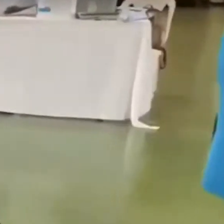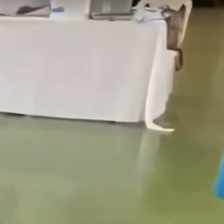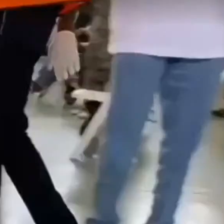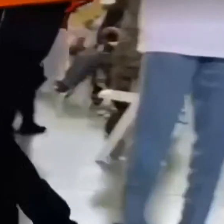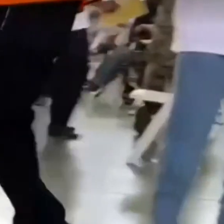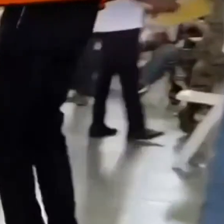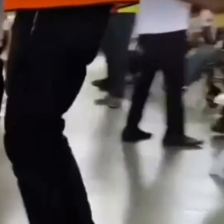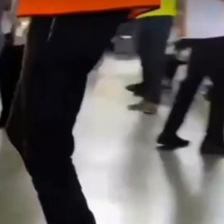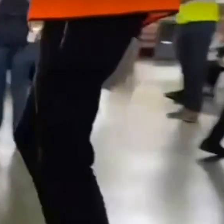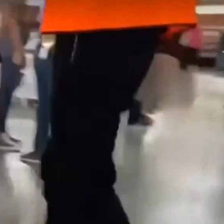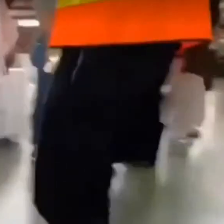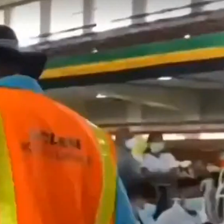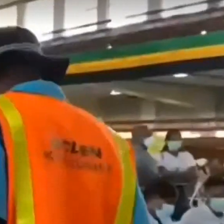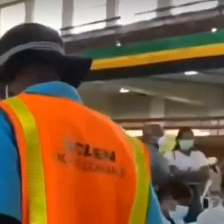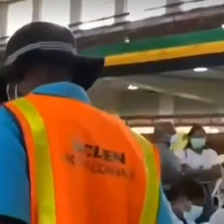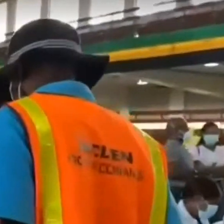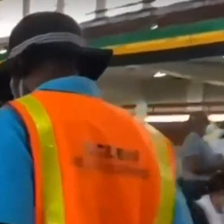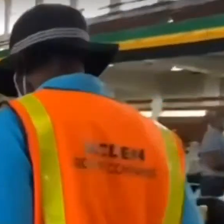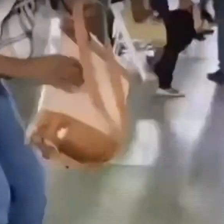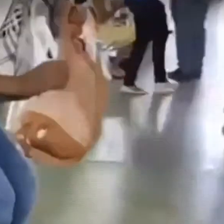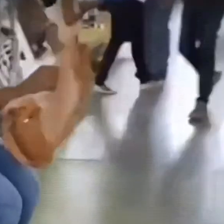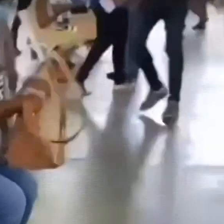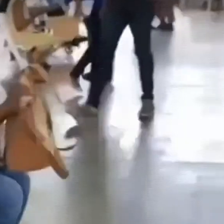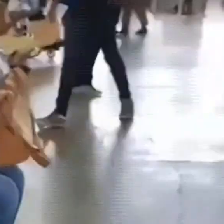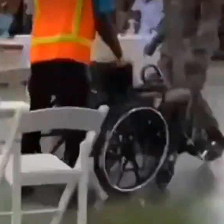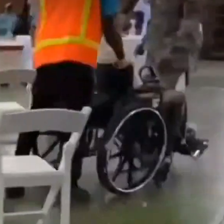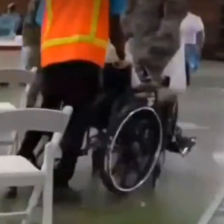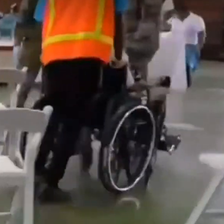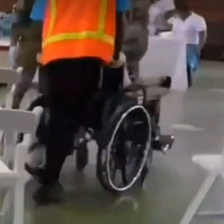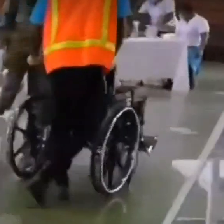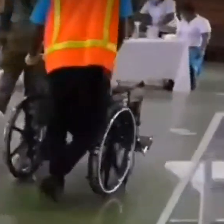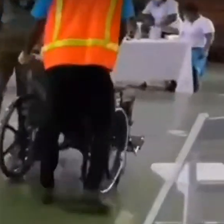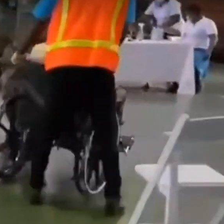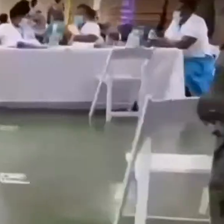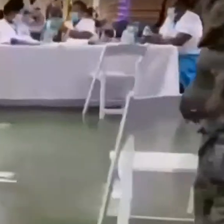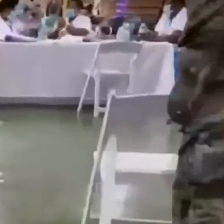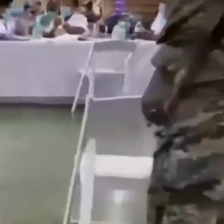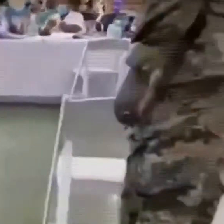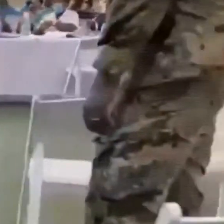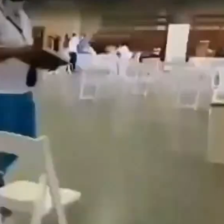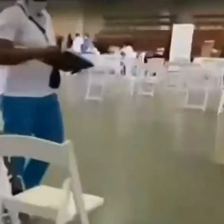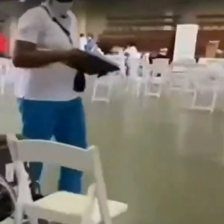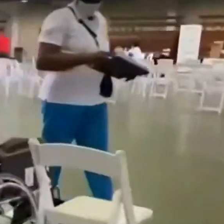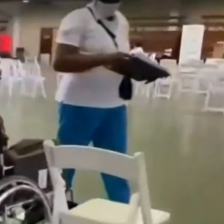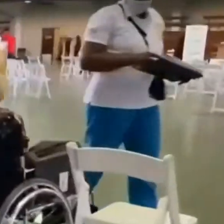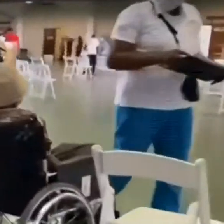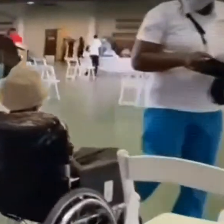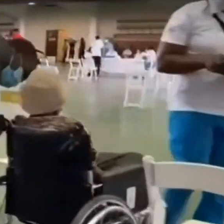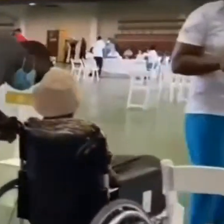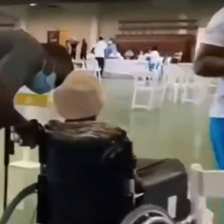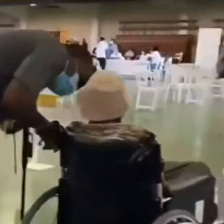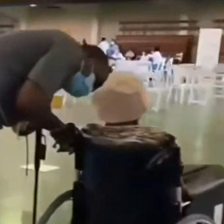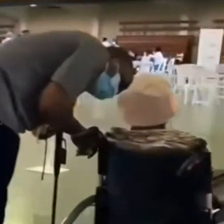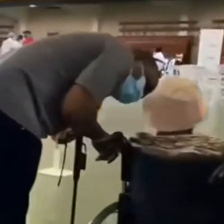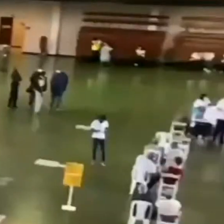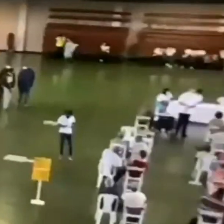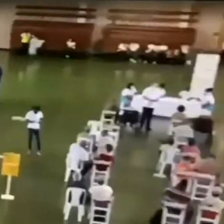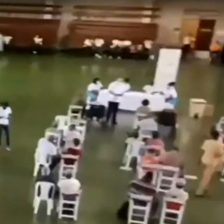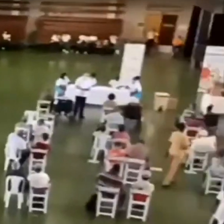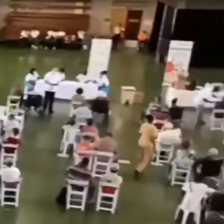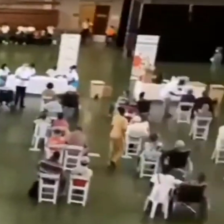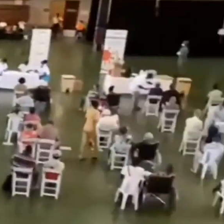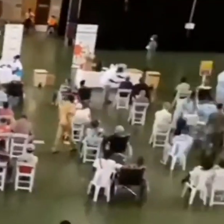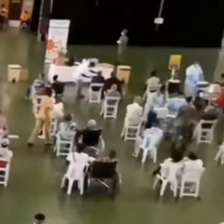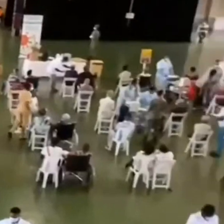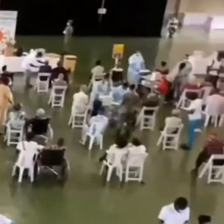too high and mighty, cause tomorrow I can fall down on my face. So in everything, Lord,